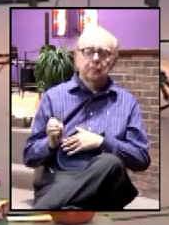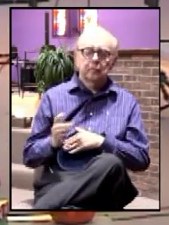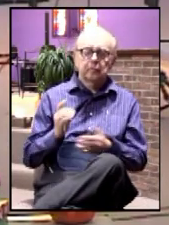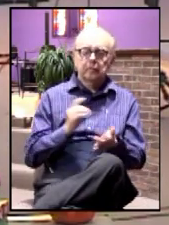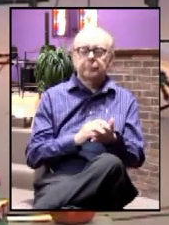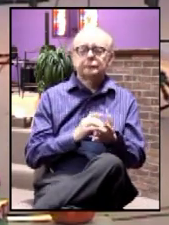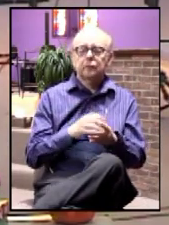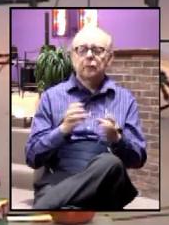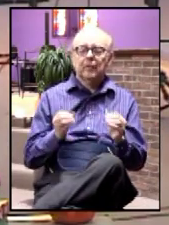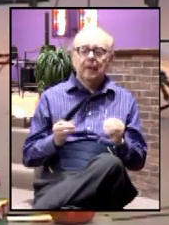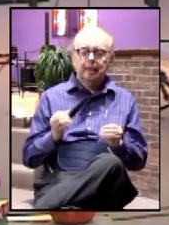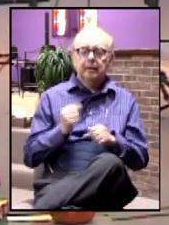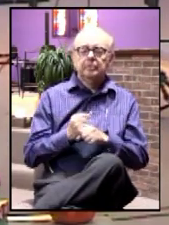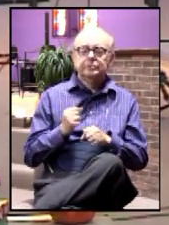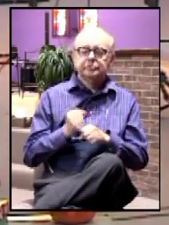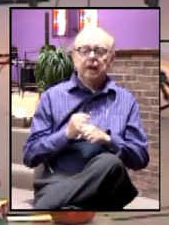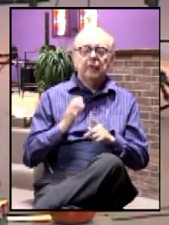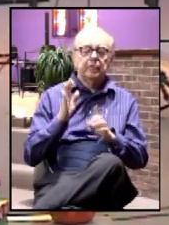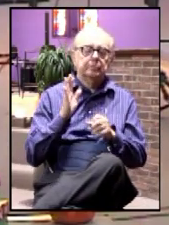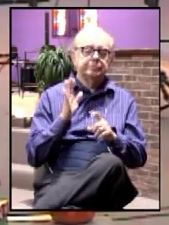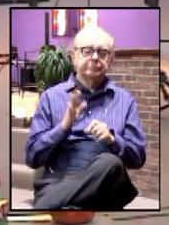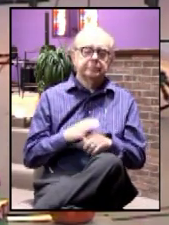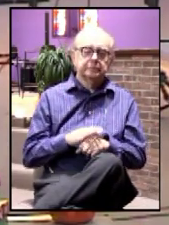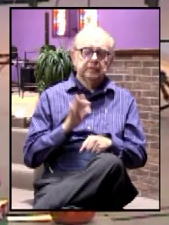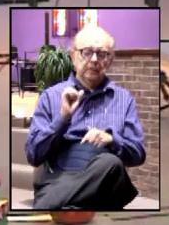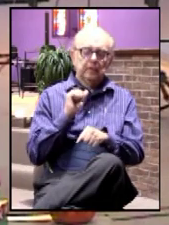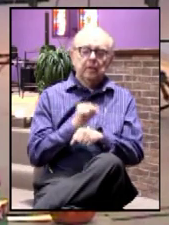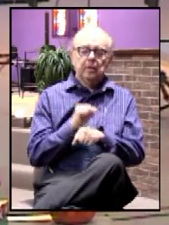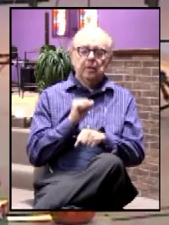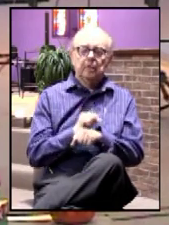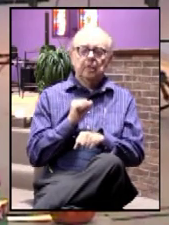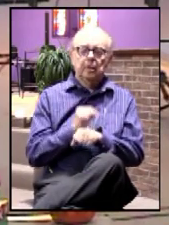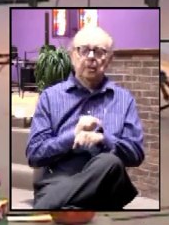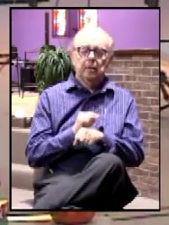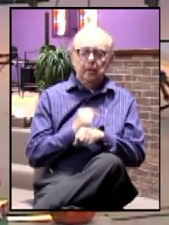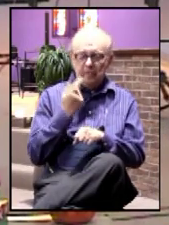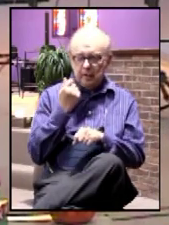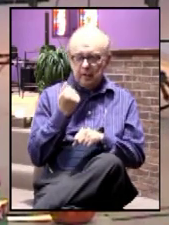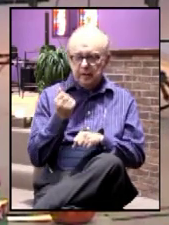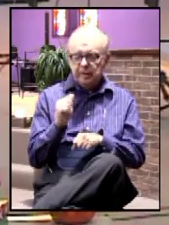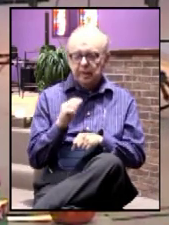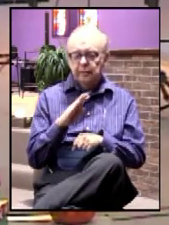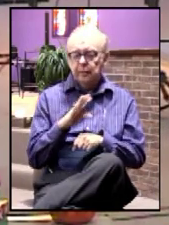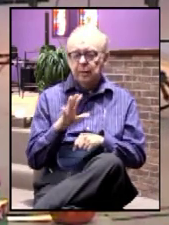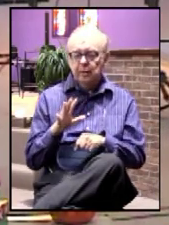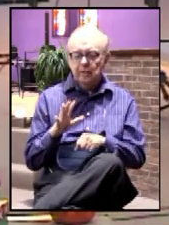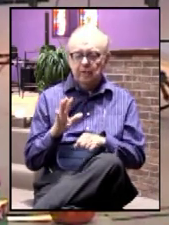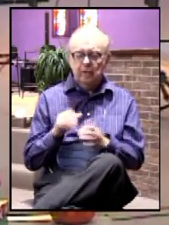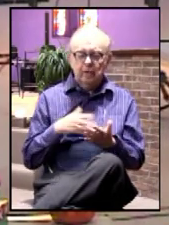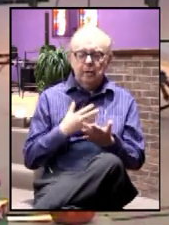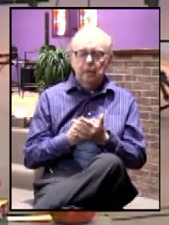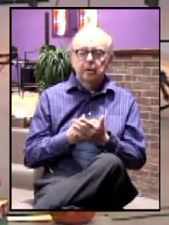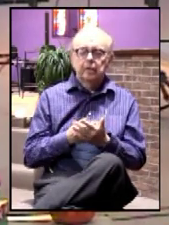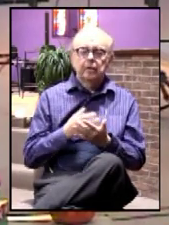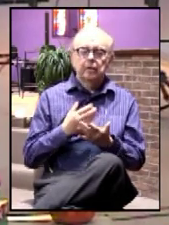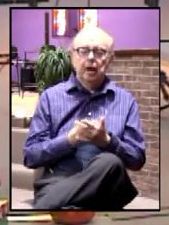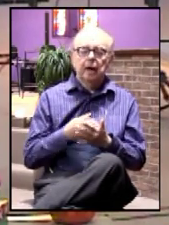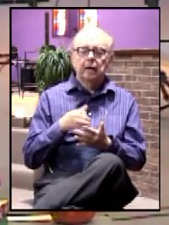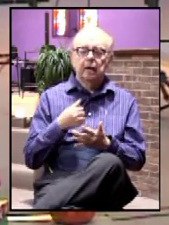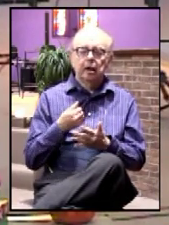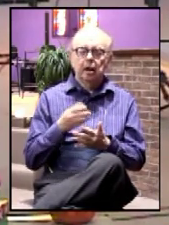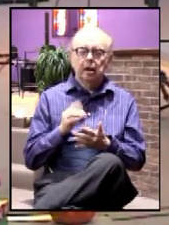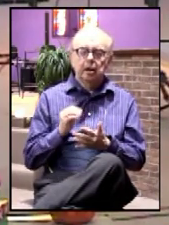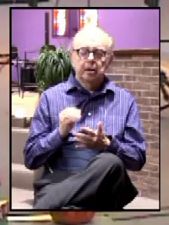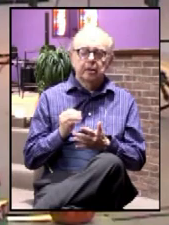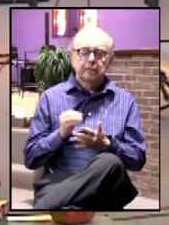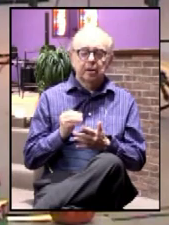in the doctor's office and you've got an appointment and your appointment is for 10:45 and you get there at 10 o'clock and there's